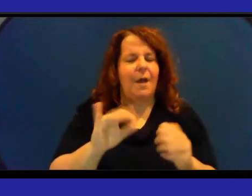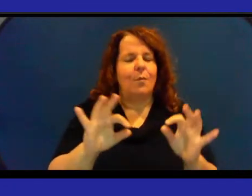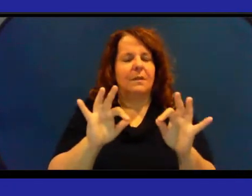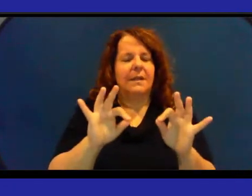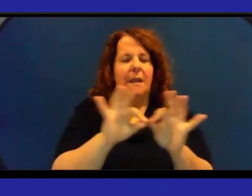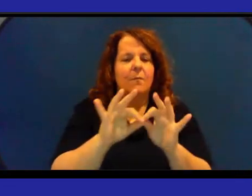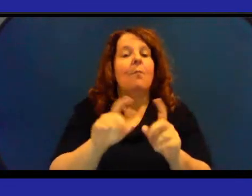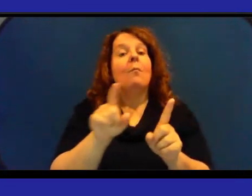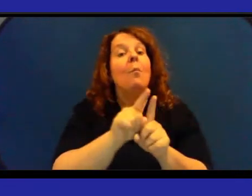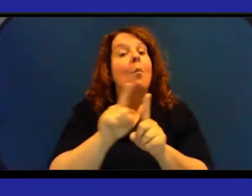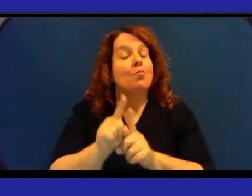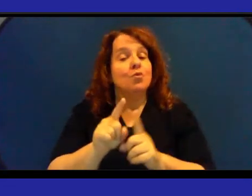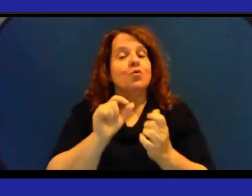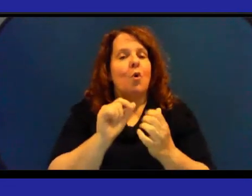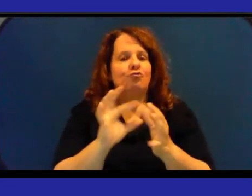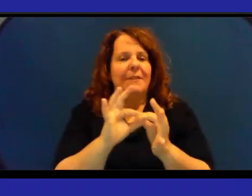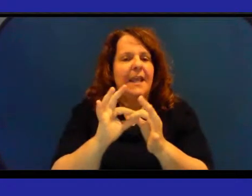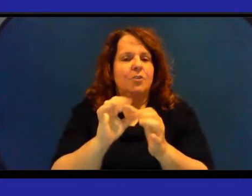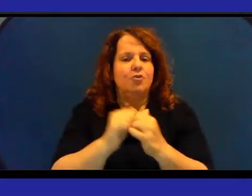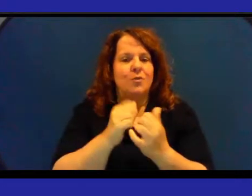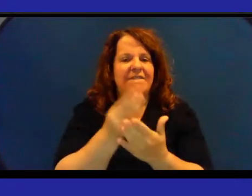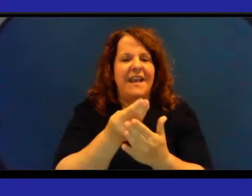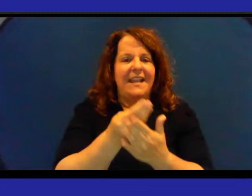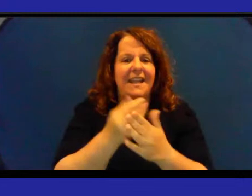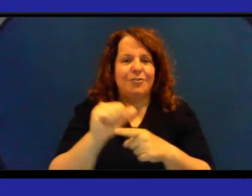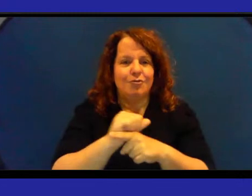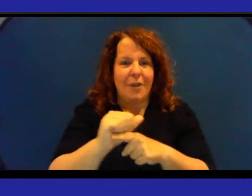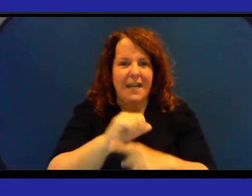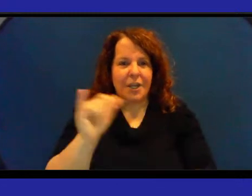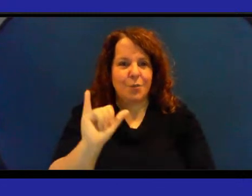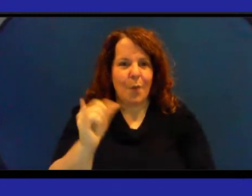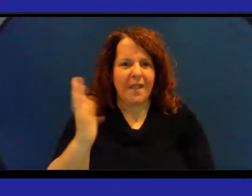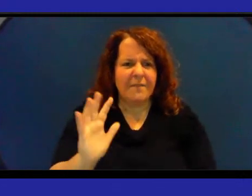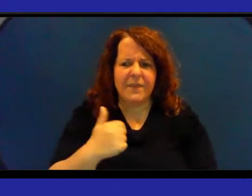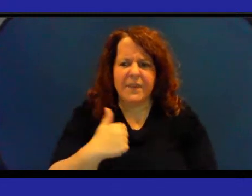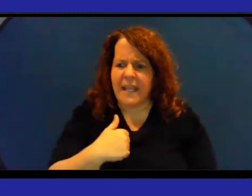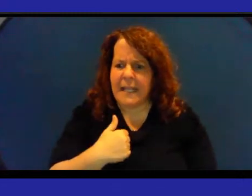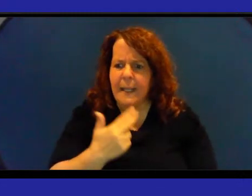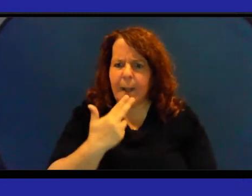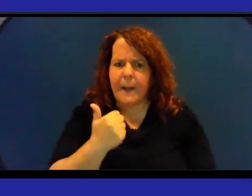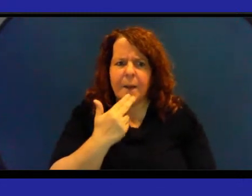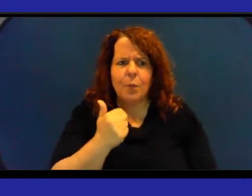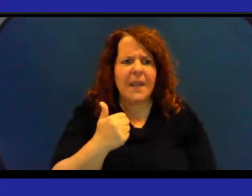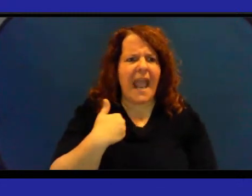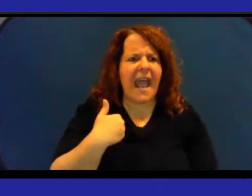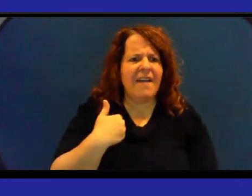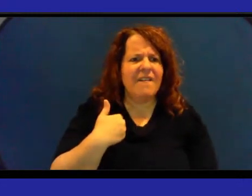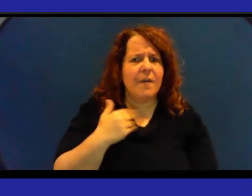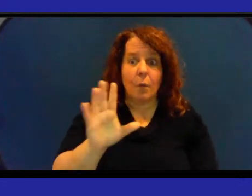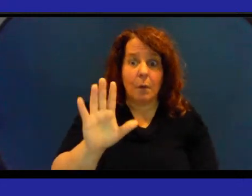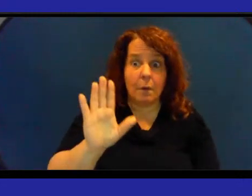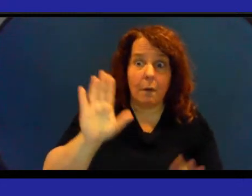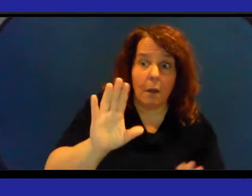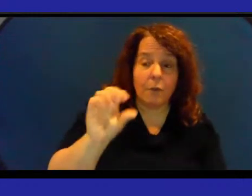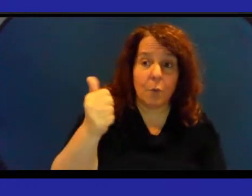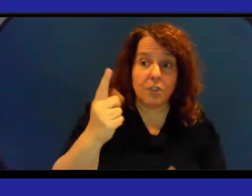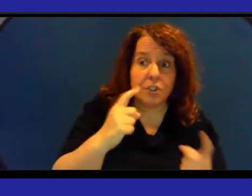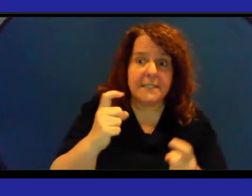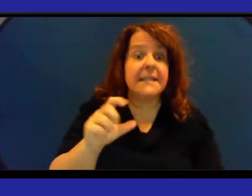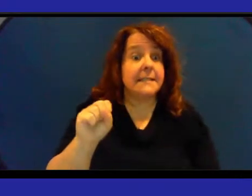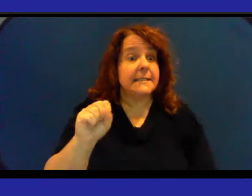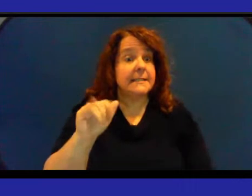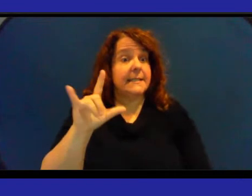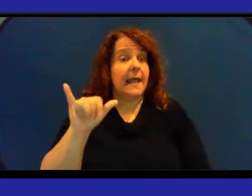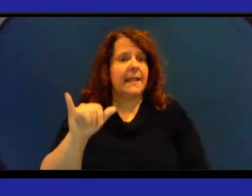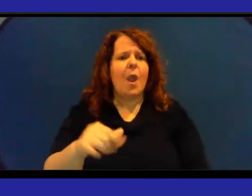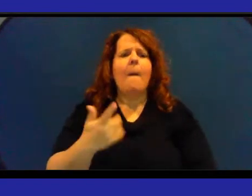training. So thank you. I think we only have any other questions? Yes, Quickly, Sally, the yes? mentoring